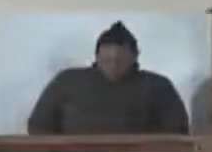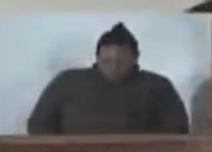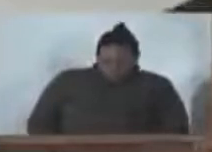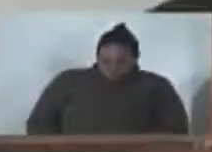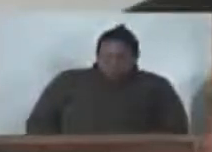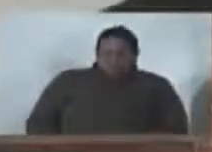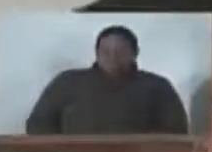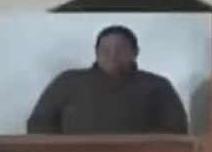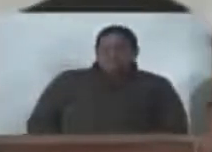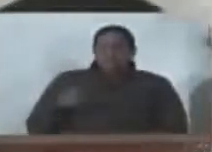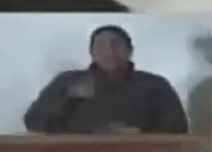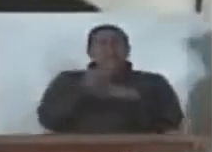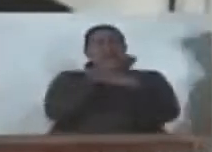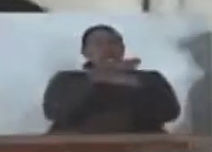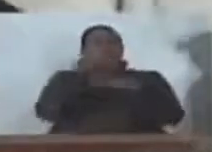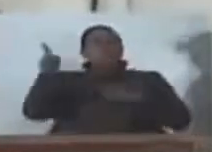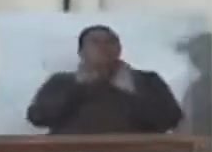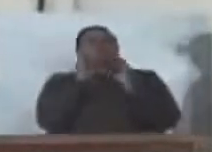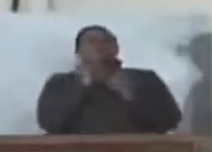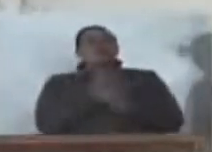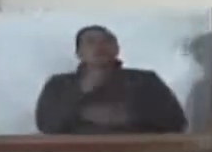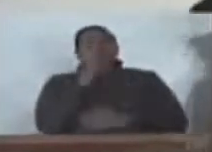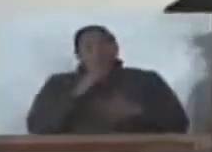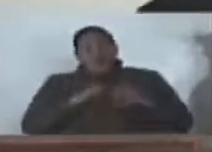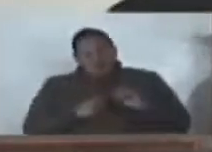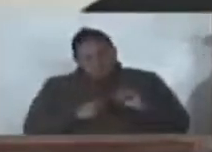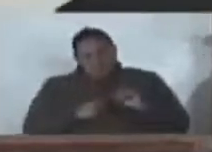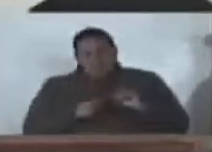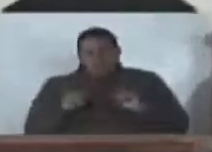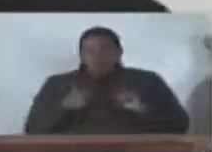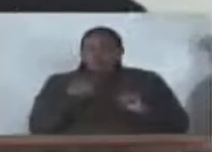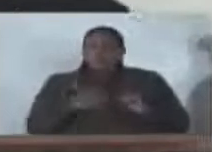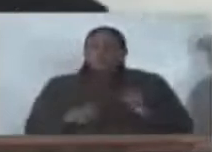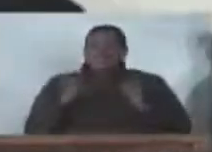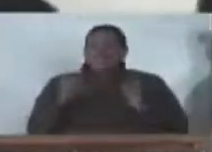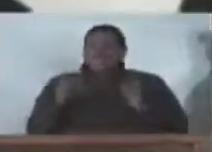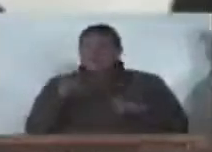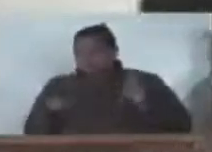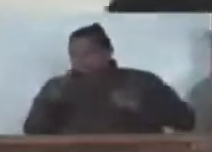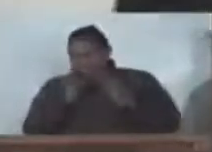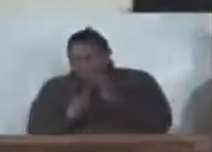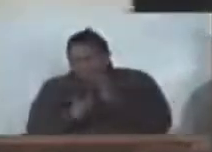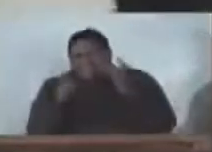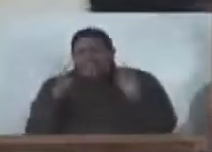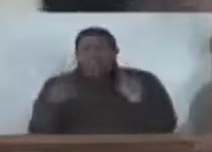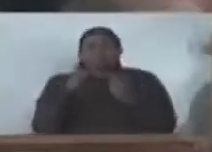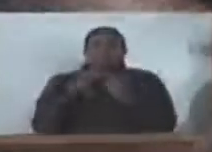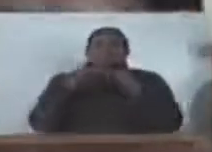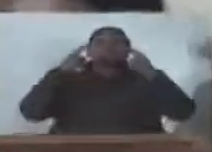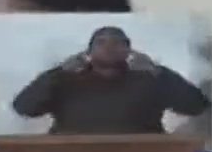I share the grief of the families as we all wish for speedy investigations and